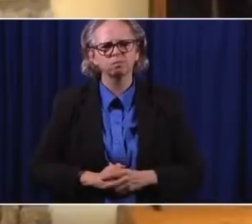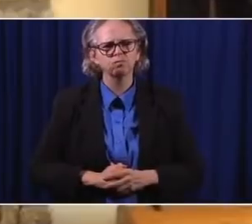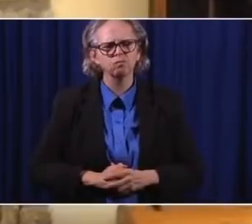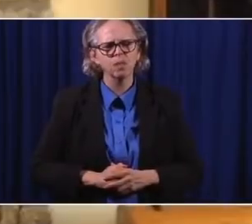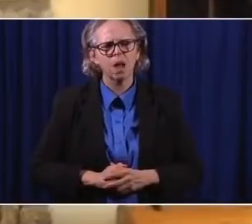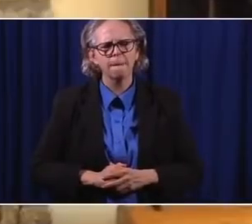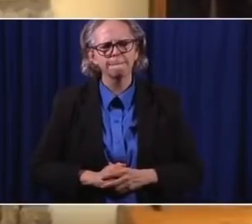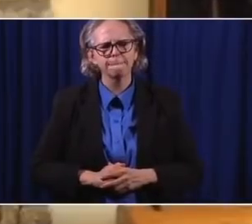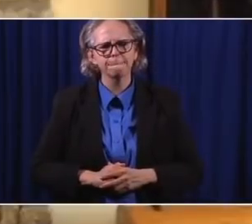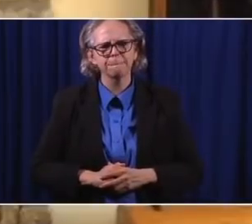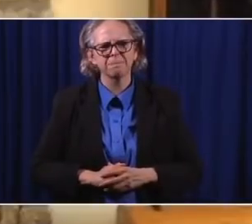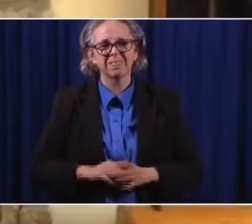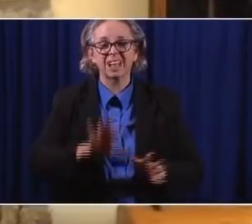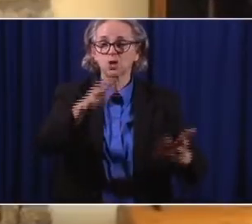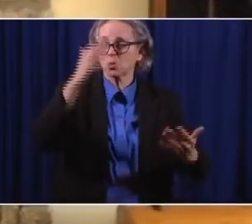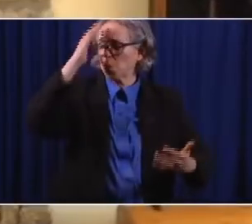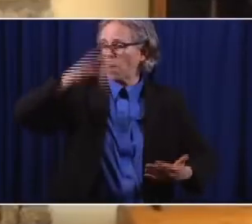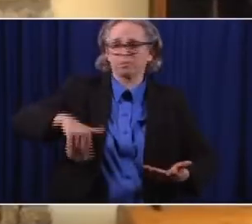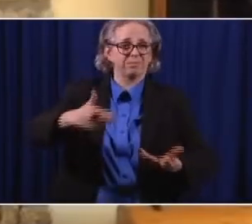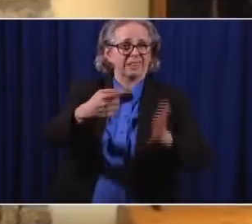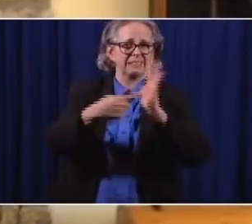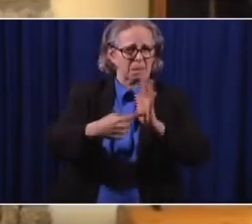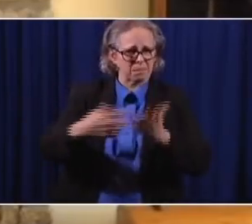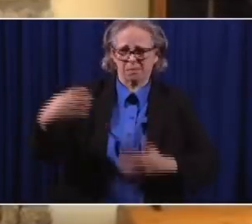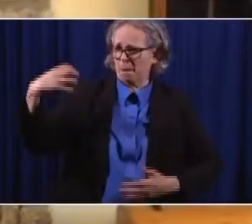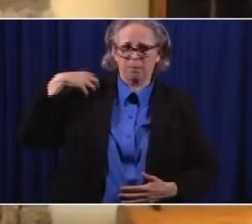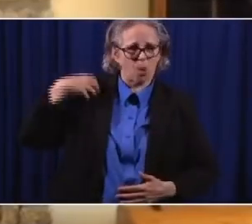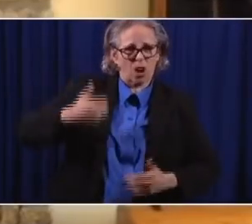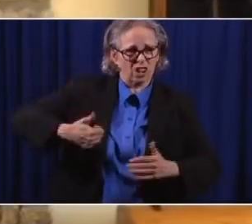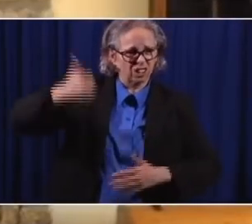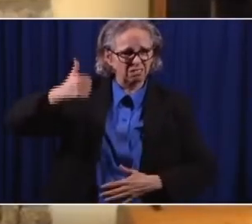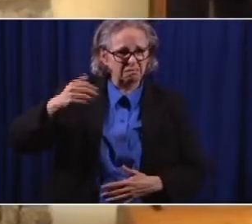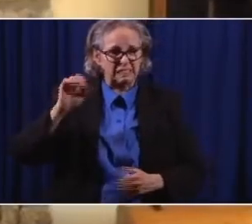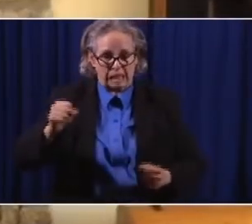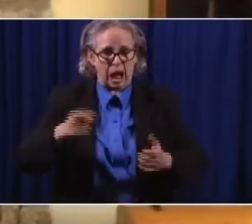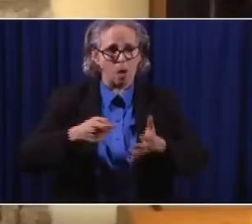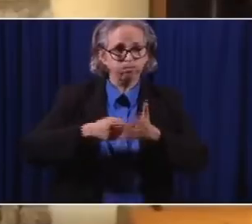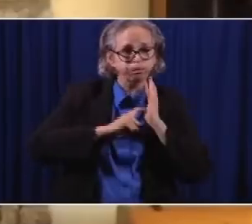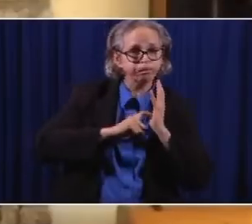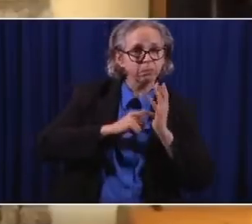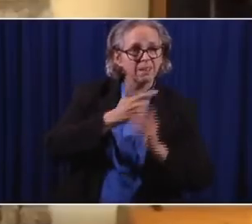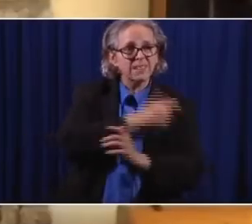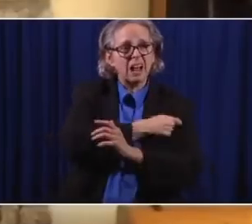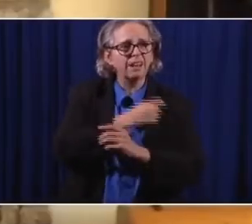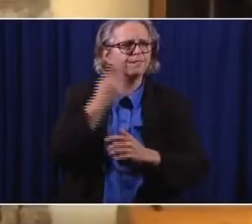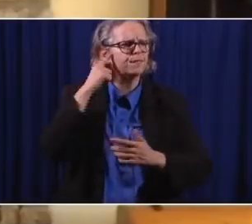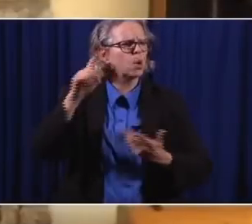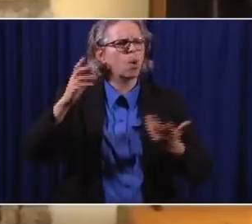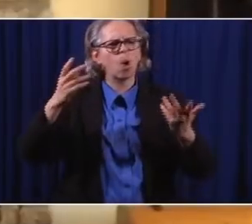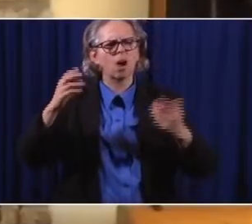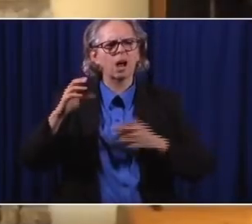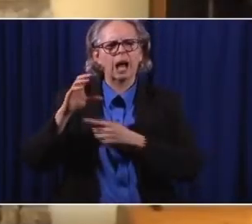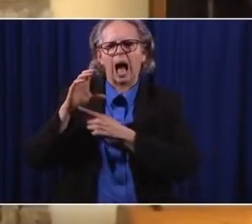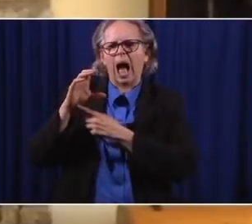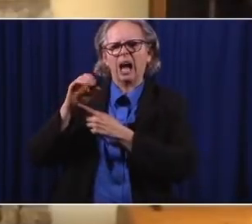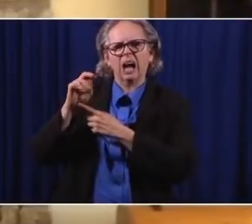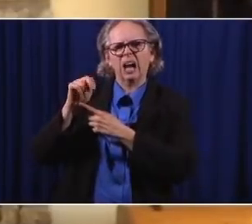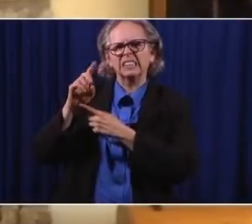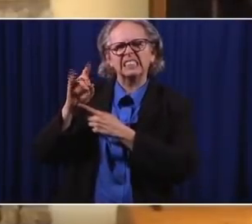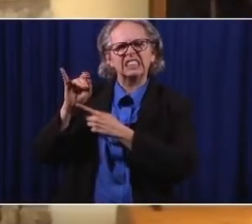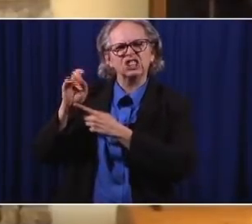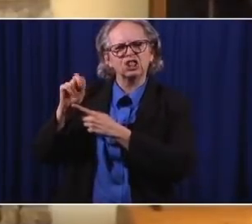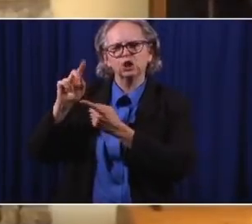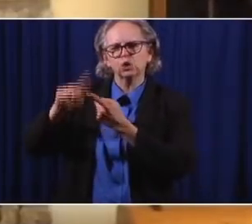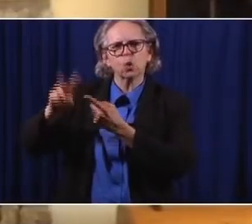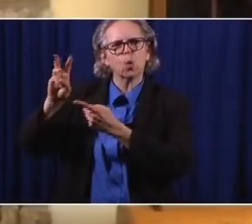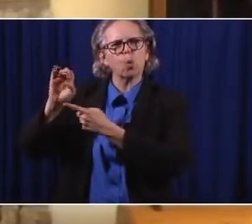condition of work. But I want to talk to the Speaker, I want to talk to Senate President, I want to consult with other members of the General Assembly to kind of get their